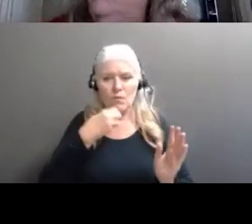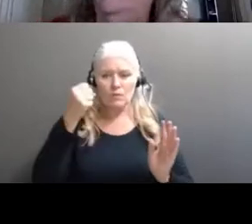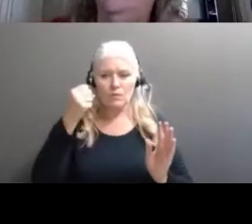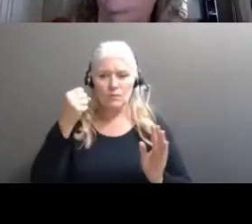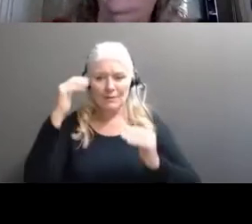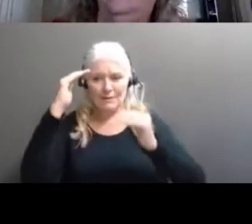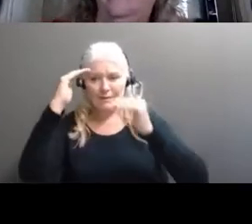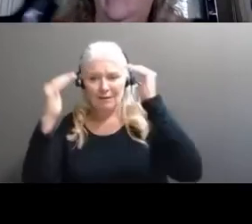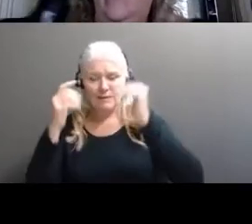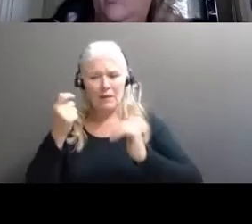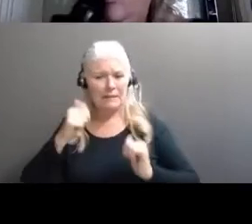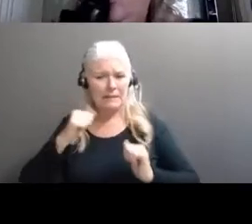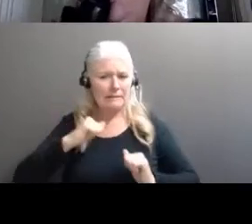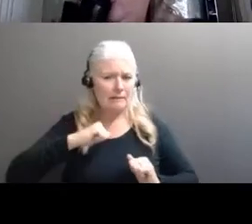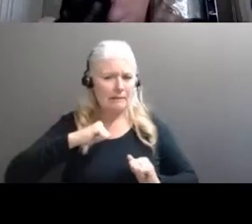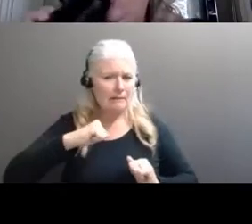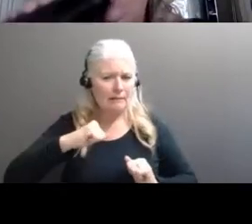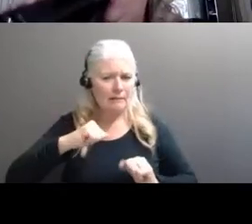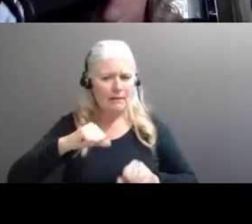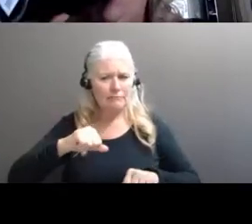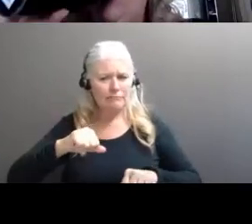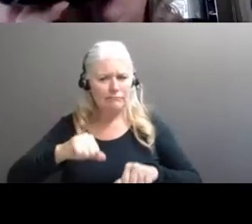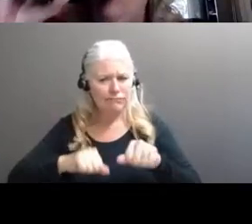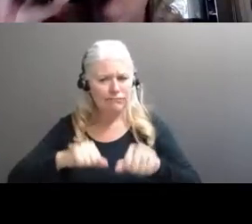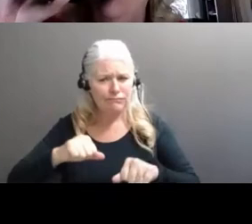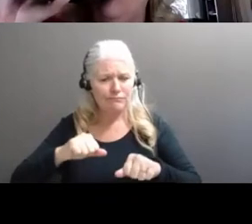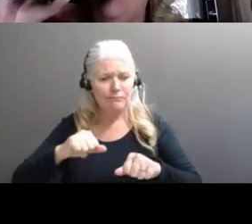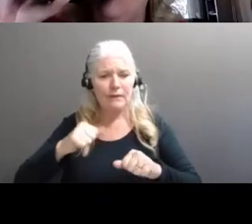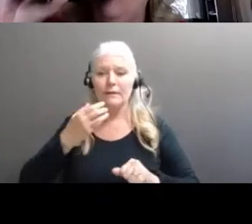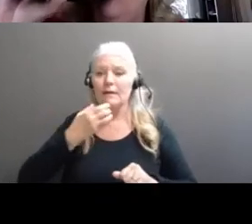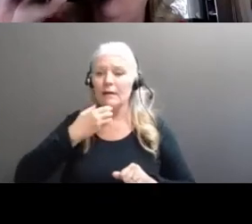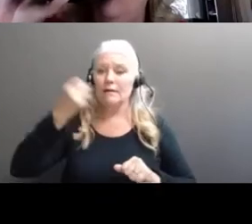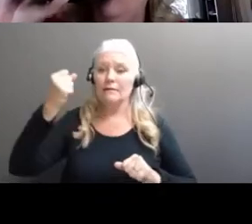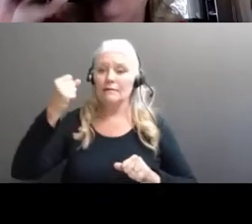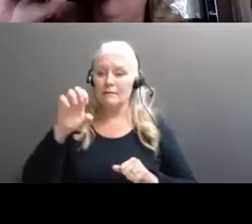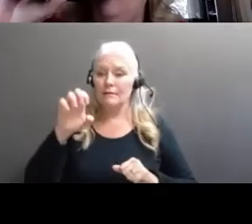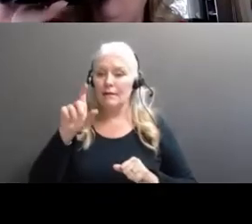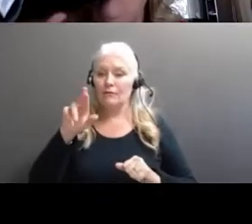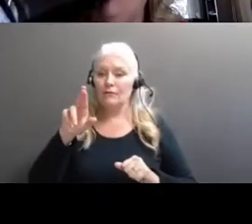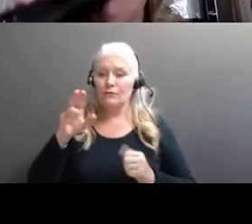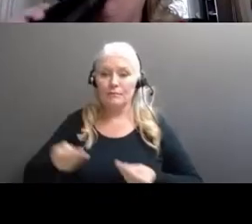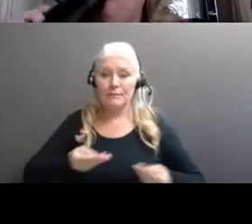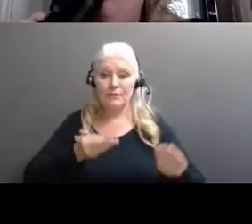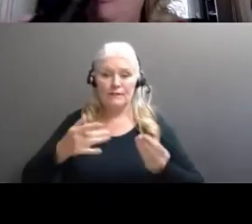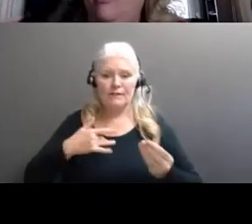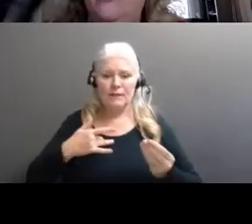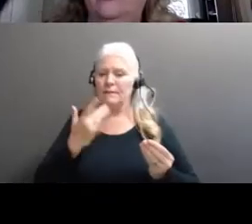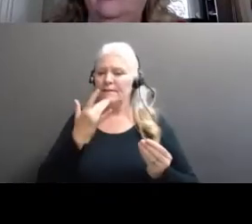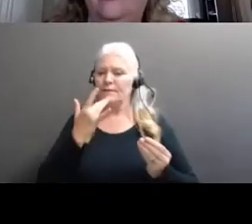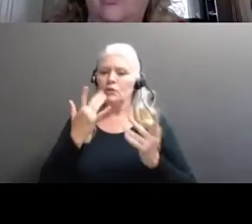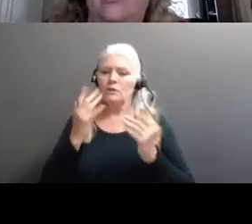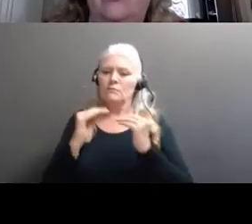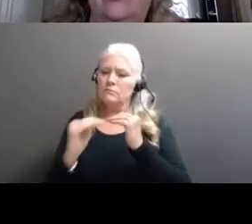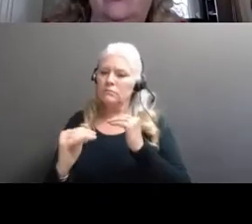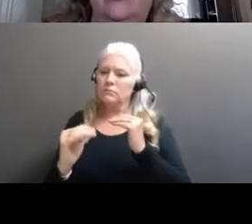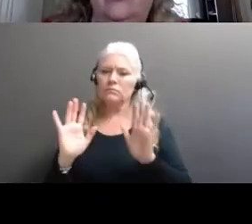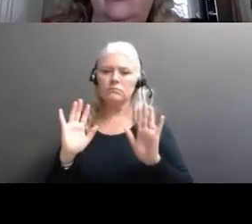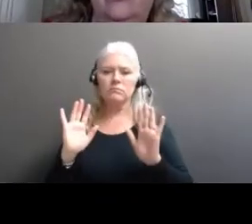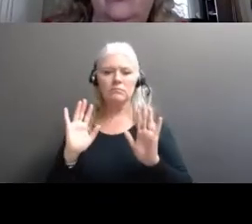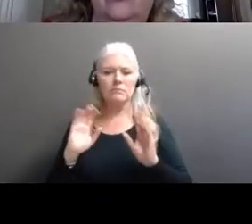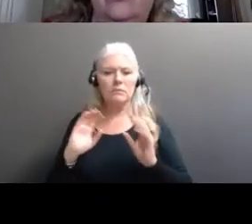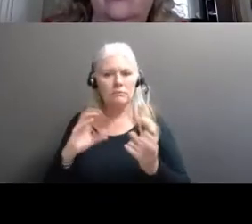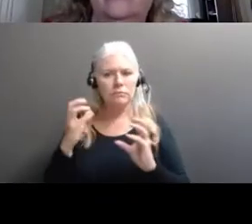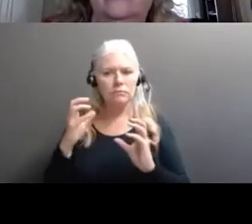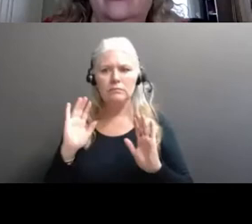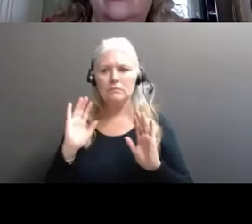on how that plays out in elder mediation because they don't want to make an issue. I just want to say the restorative justice